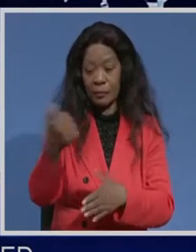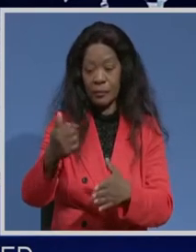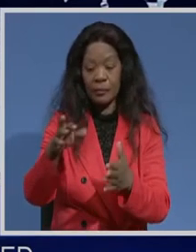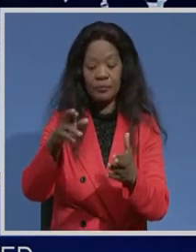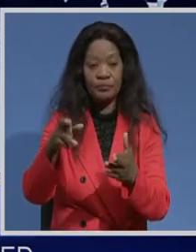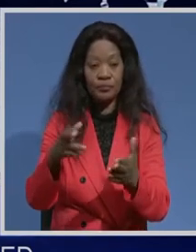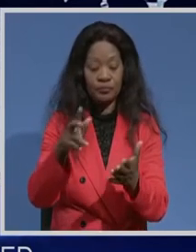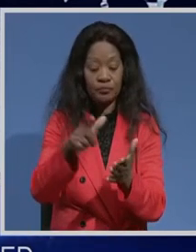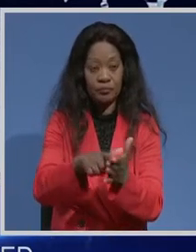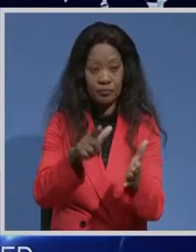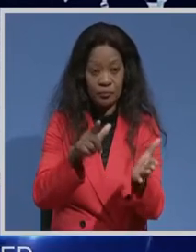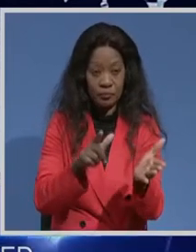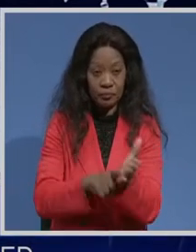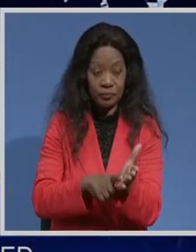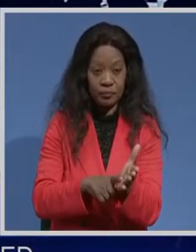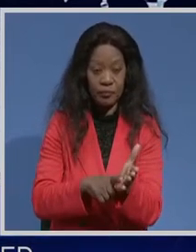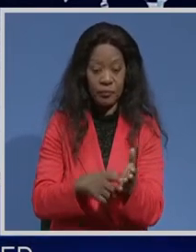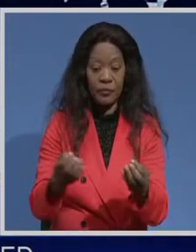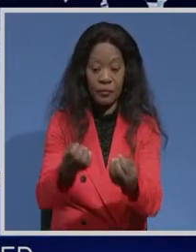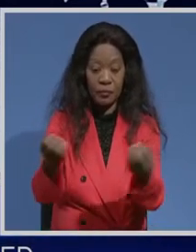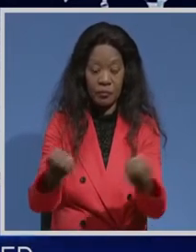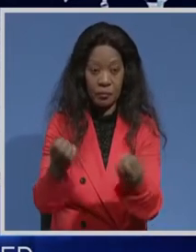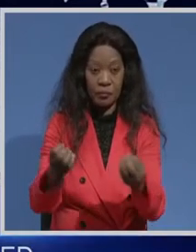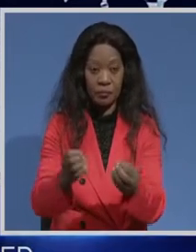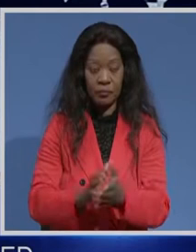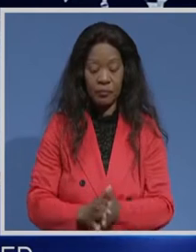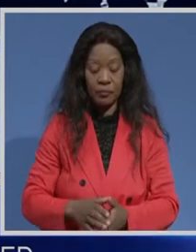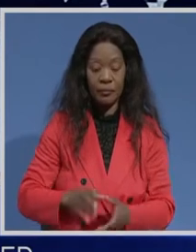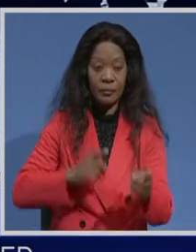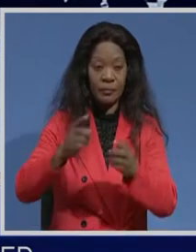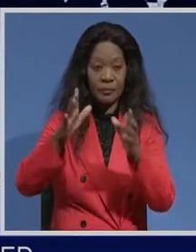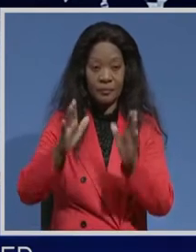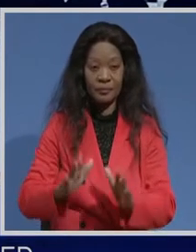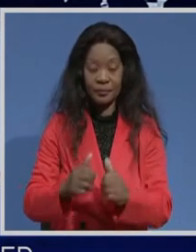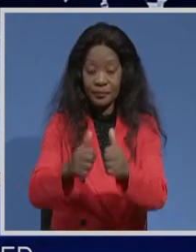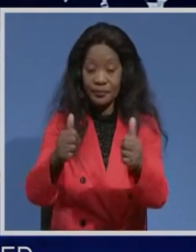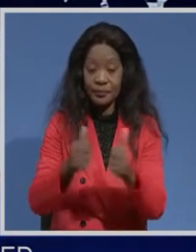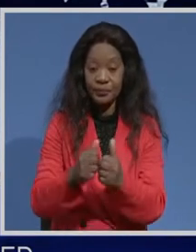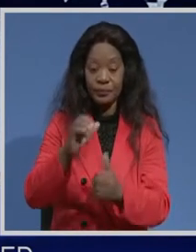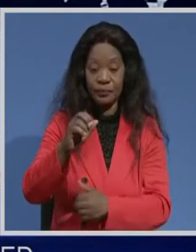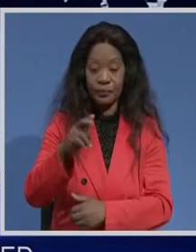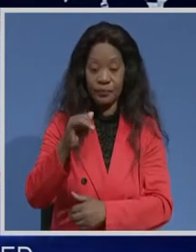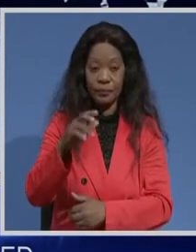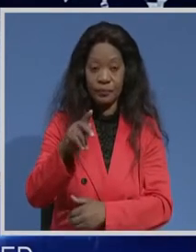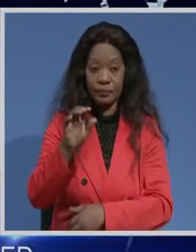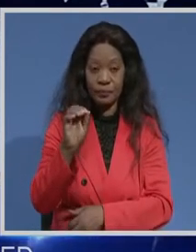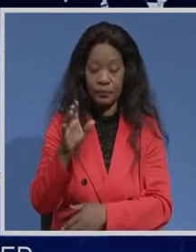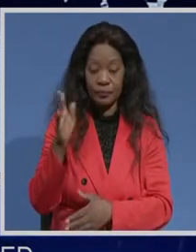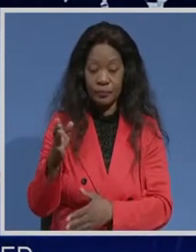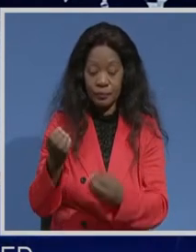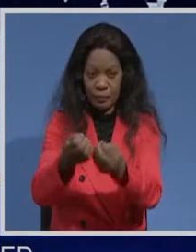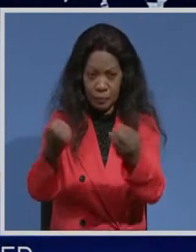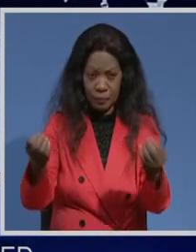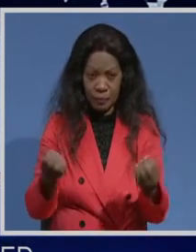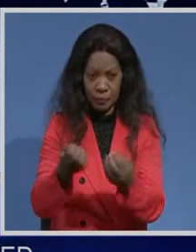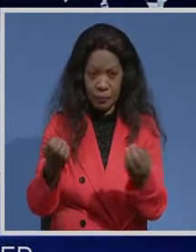laws to protecting the environment. ZEMA Director General John MSIMUKO says the only way to guard the environment against